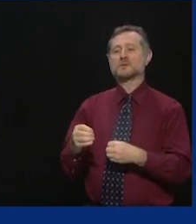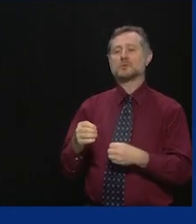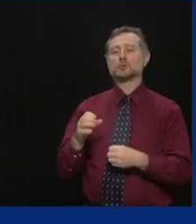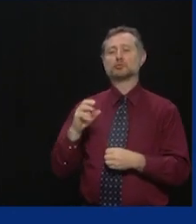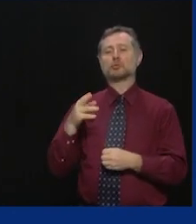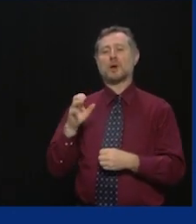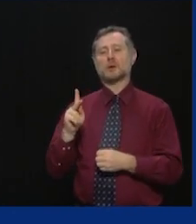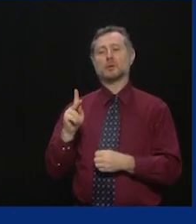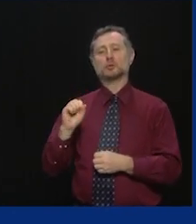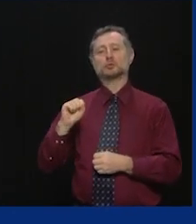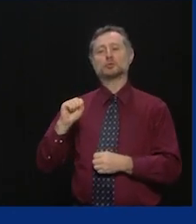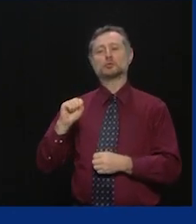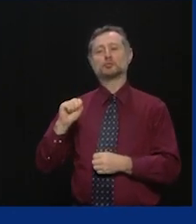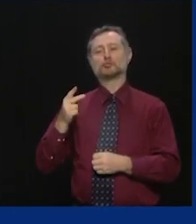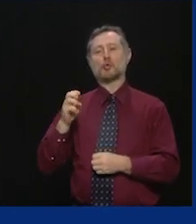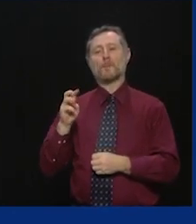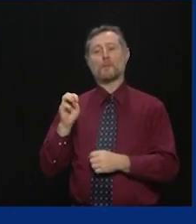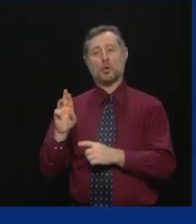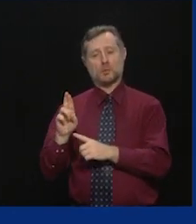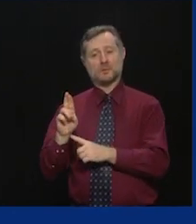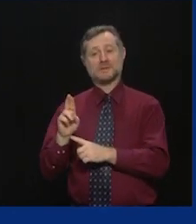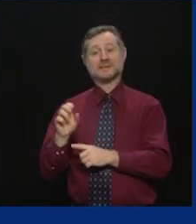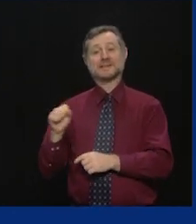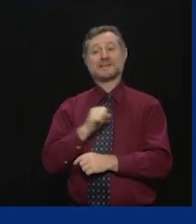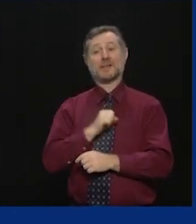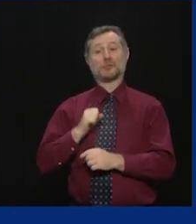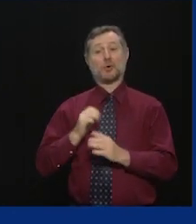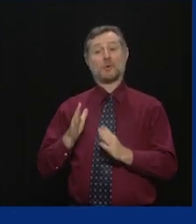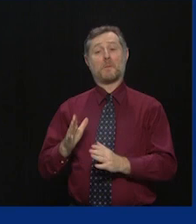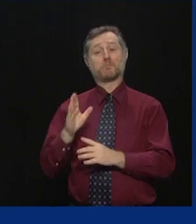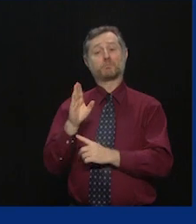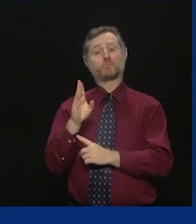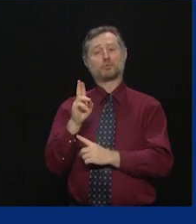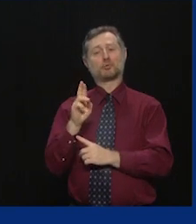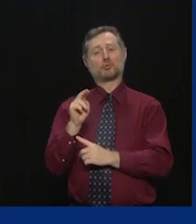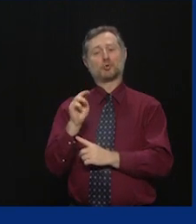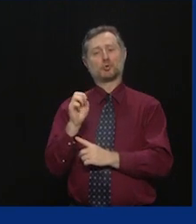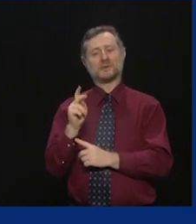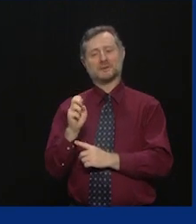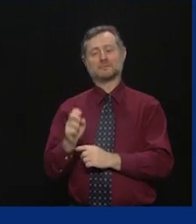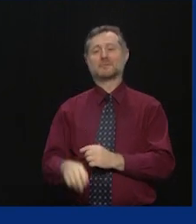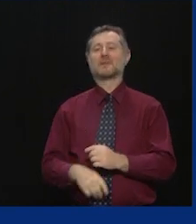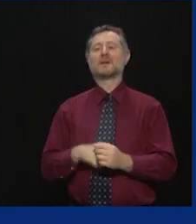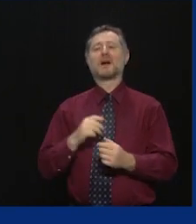Cooney, Senator Samra Brook, and Assemblymember Jen Lunsford.